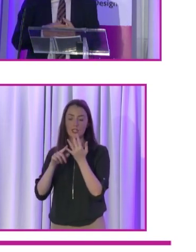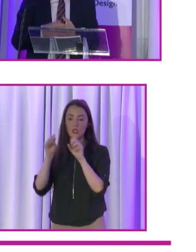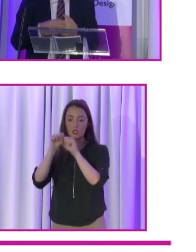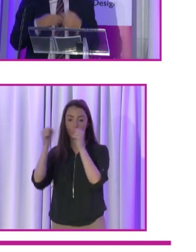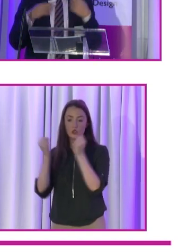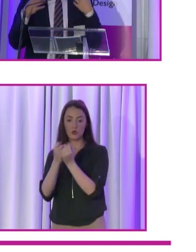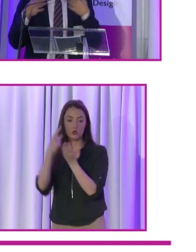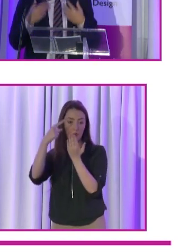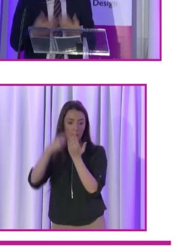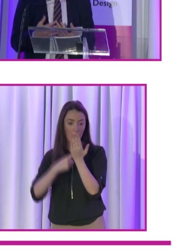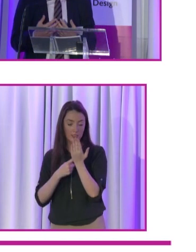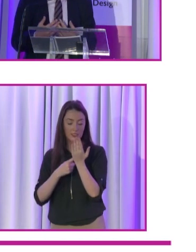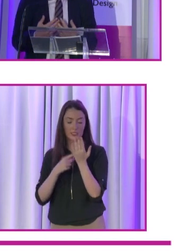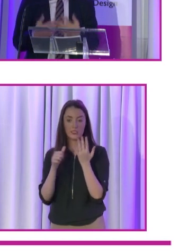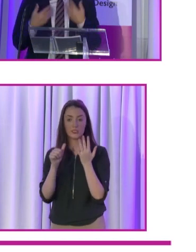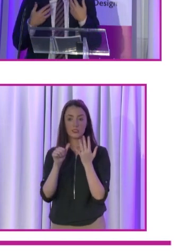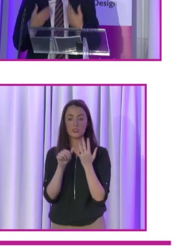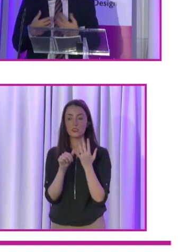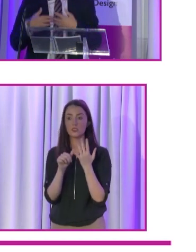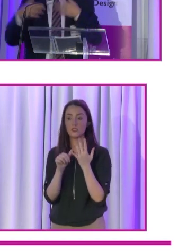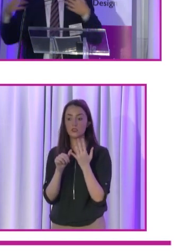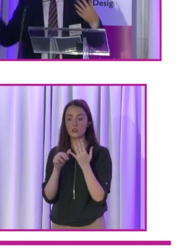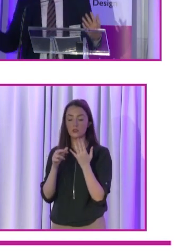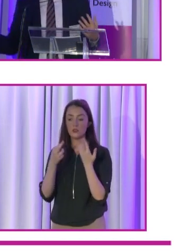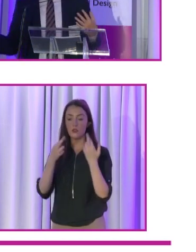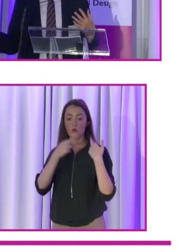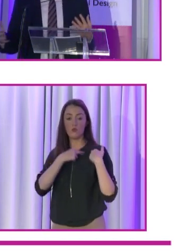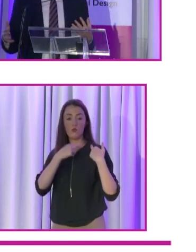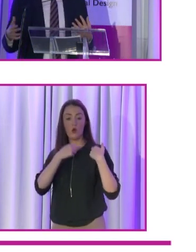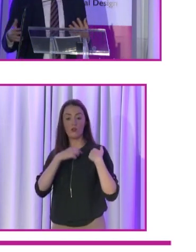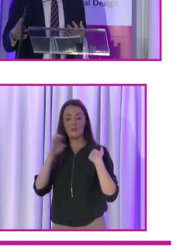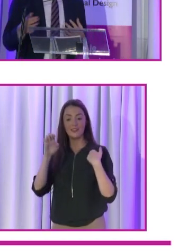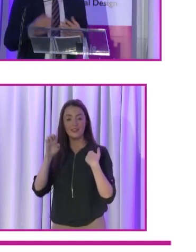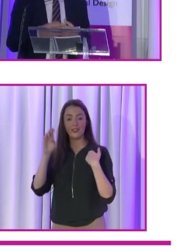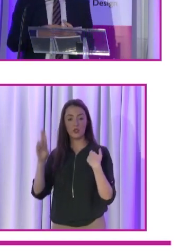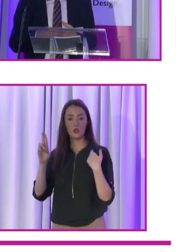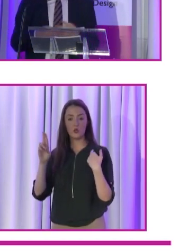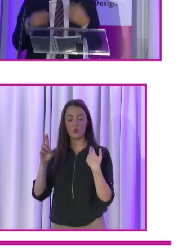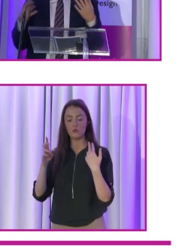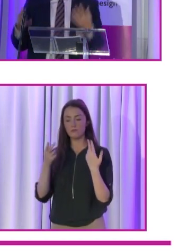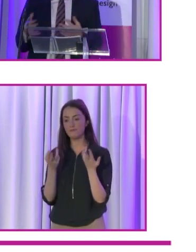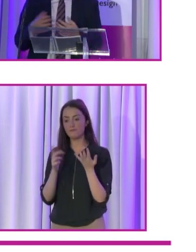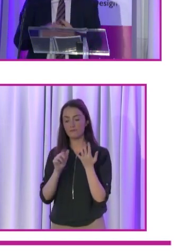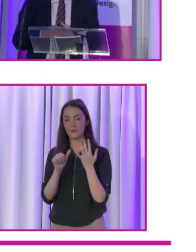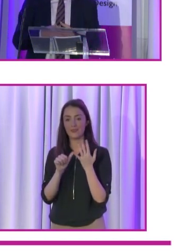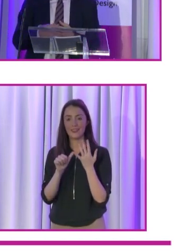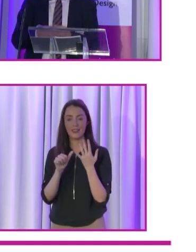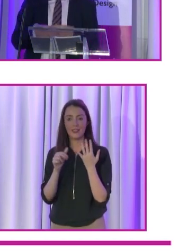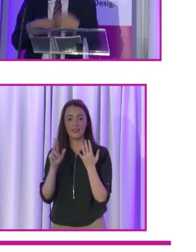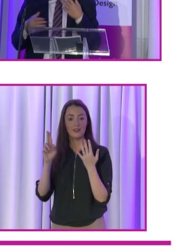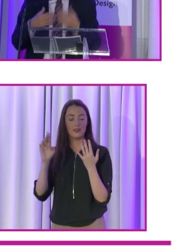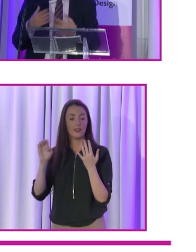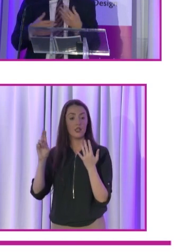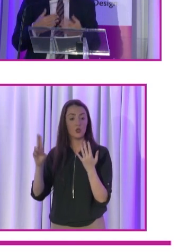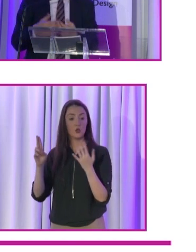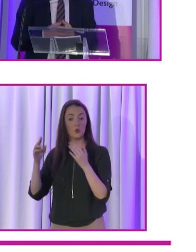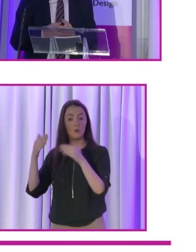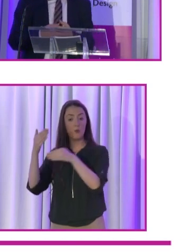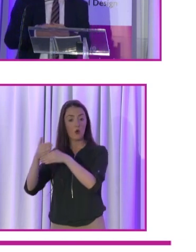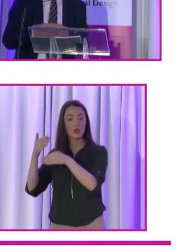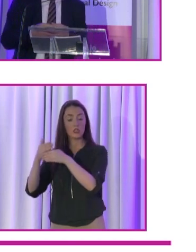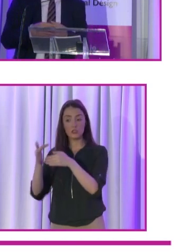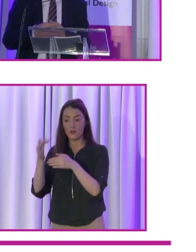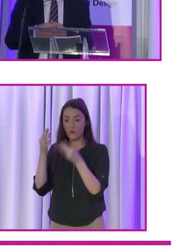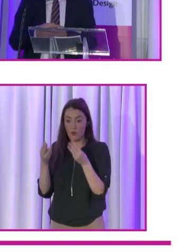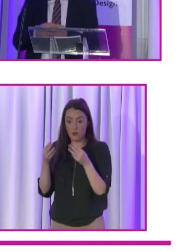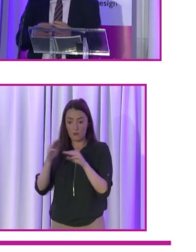social policies, the role of the EU beyond the EU borders as well. So if you want more information, maybe in the Q&A, I